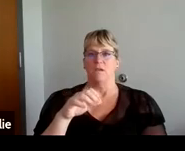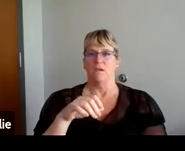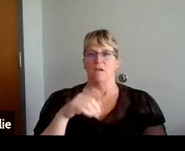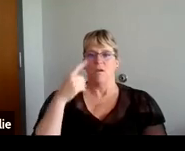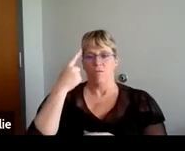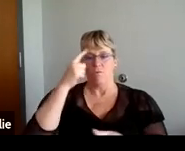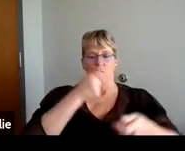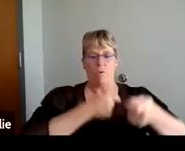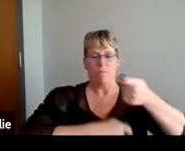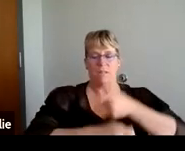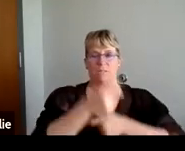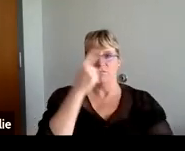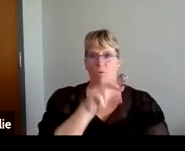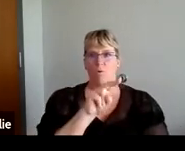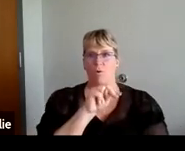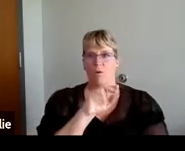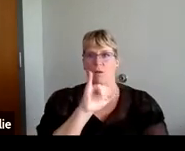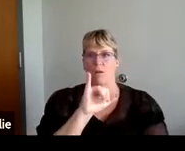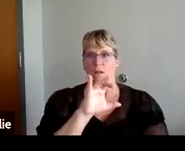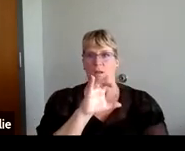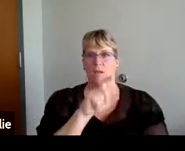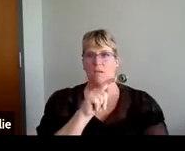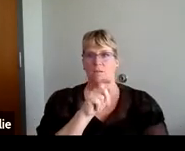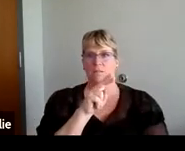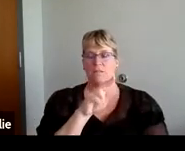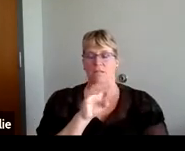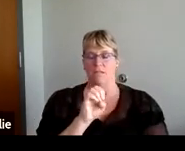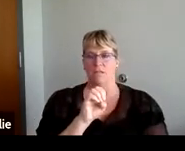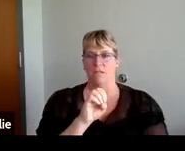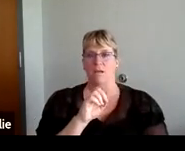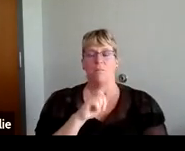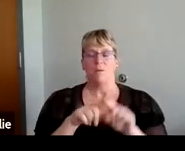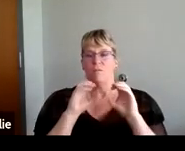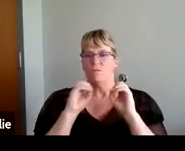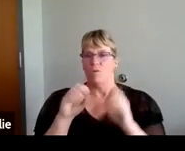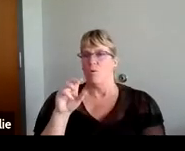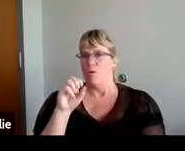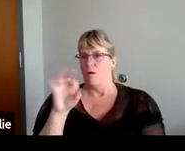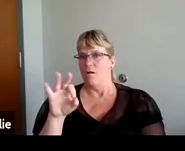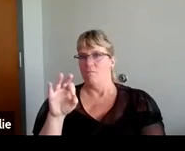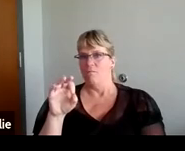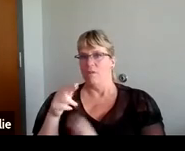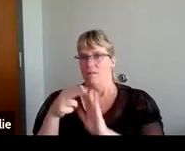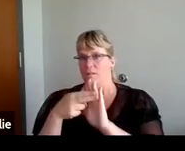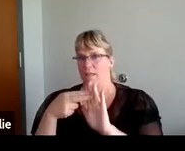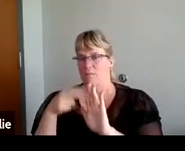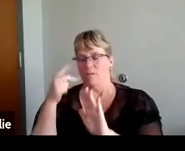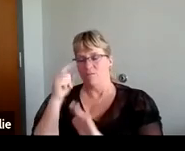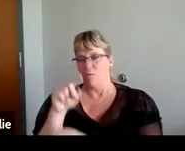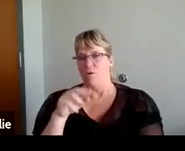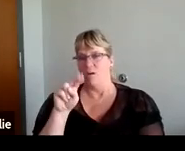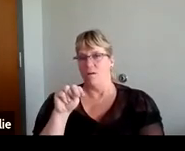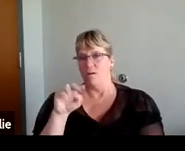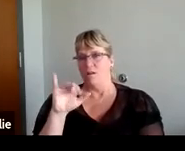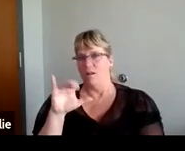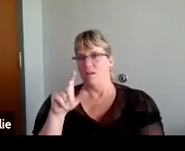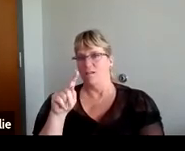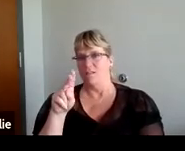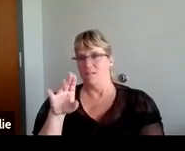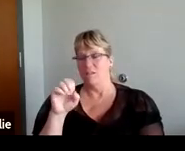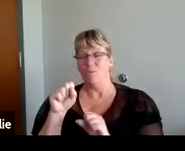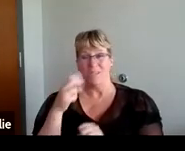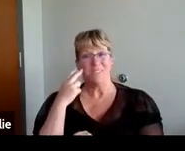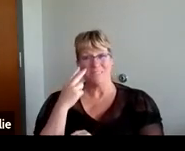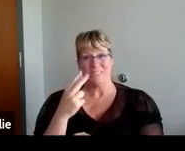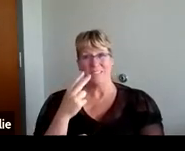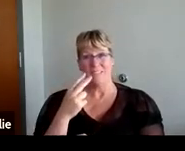replacement agents. But there aren't any off-label pharmacotherapies that we use for nicotine. So you can see